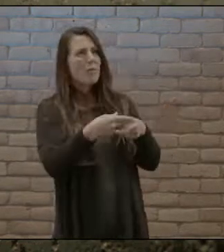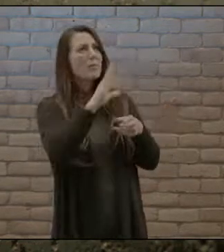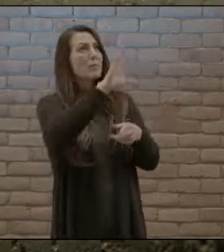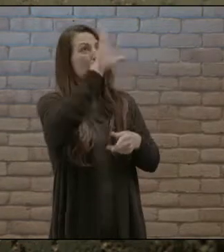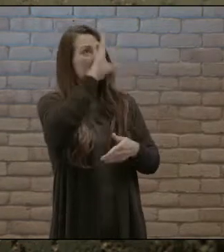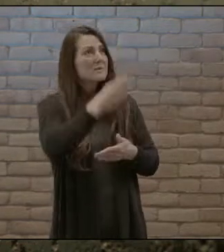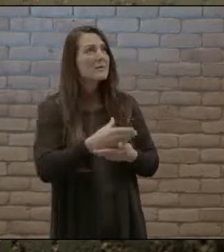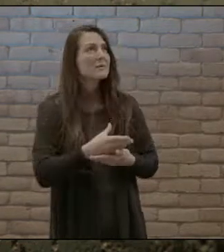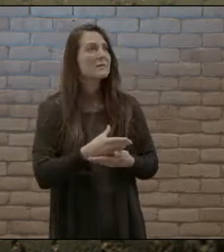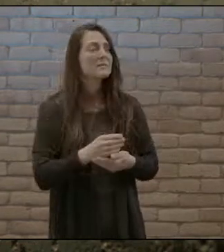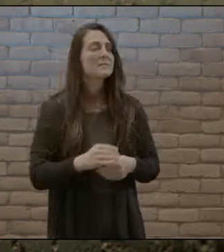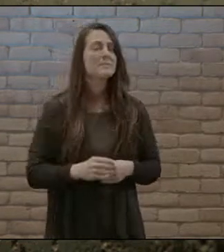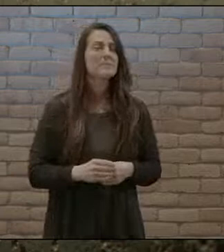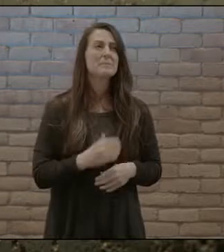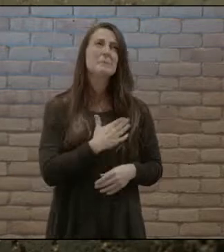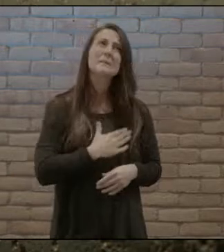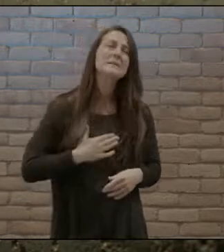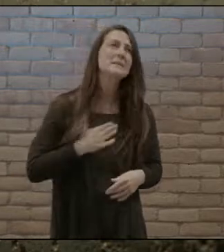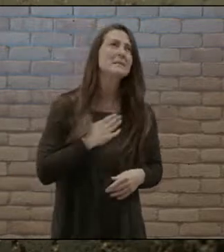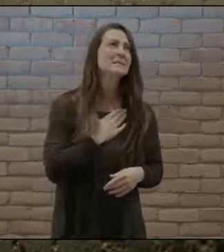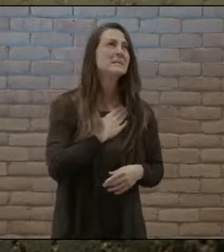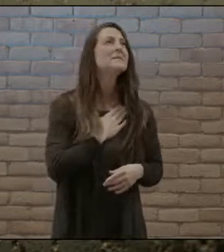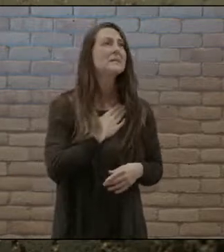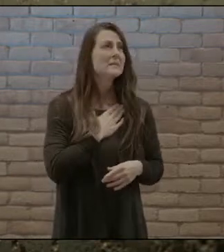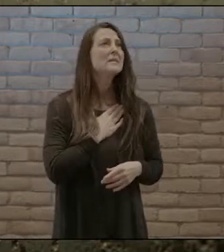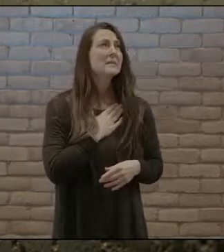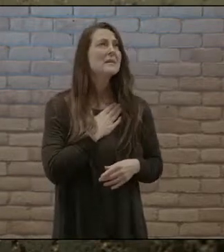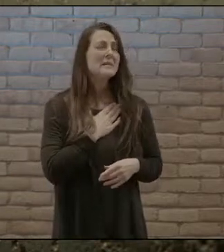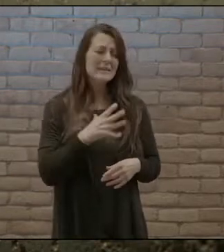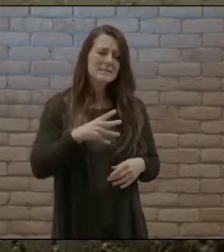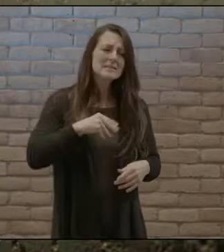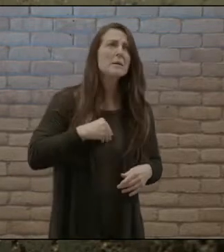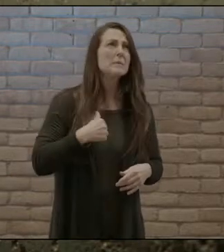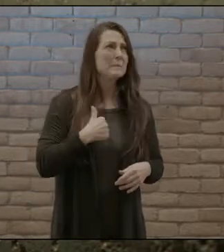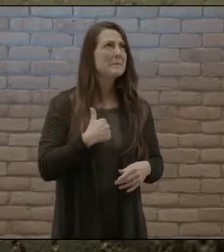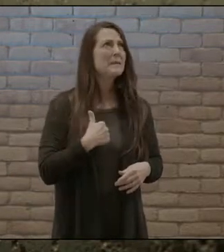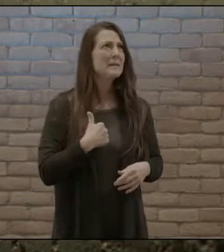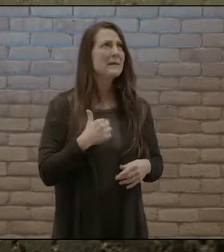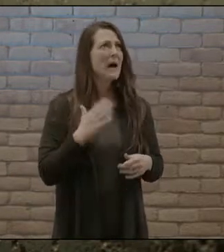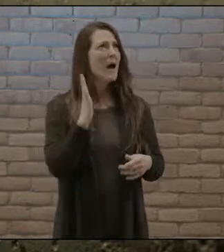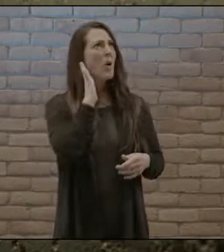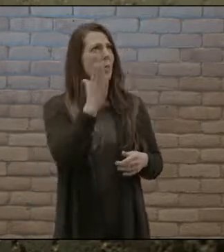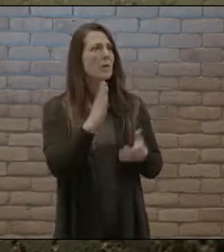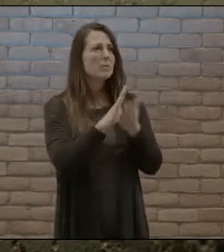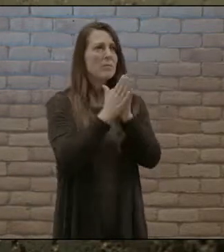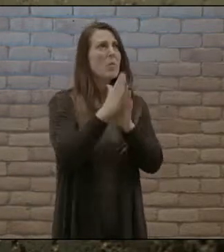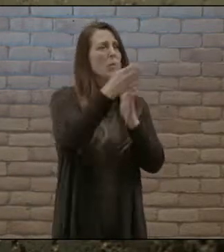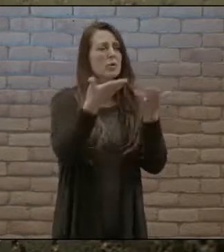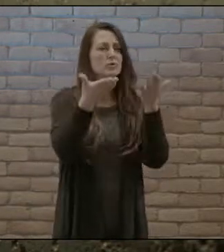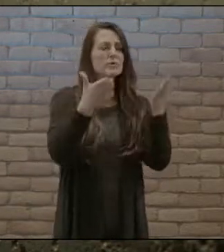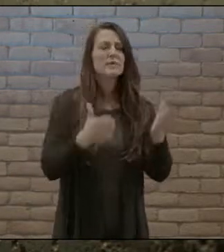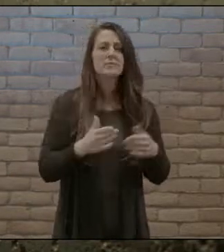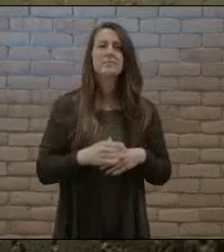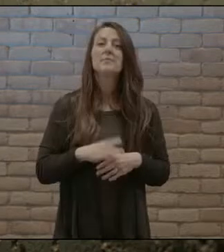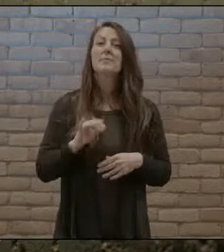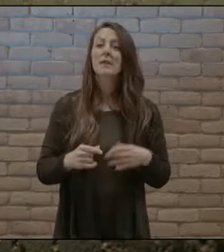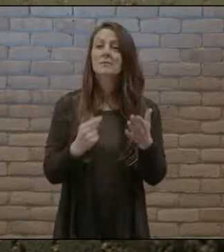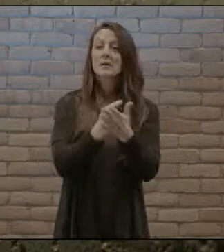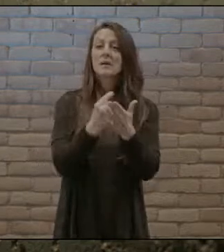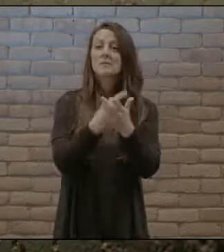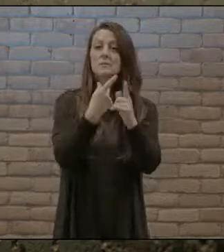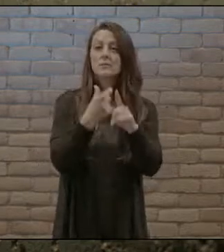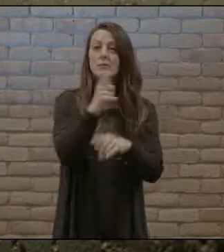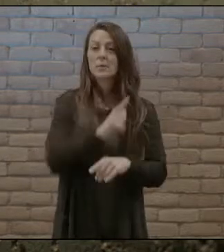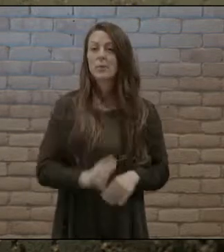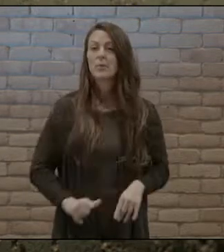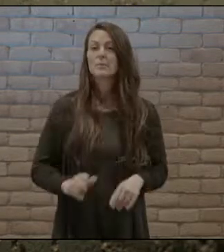son. Please, take me on as a hired servant.'" This is the gospel of the